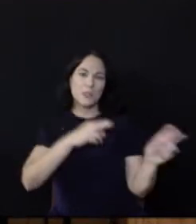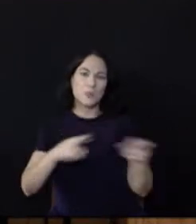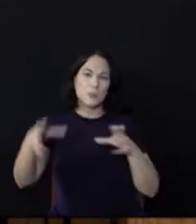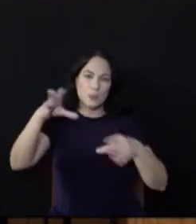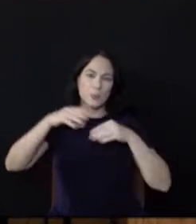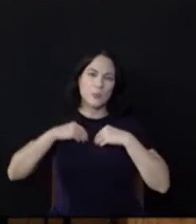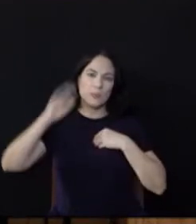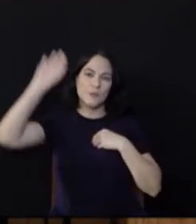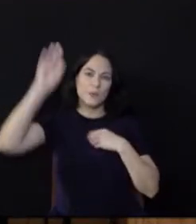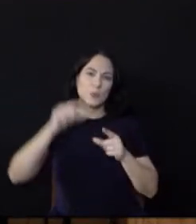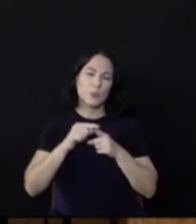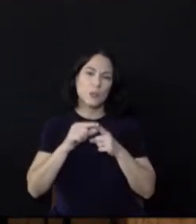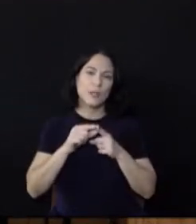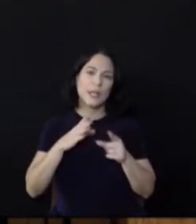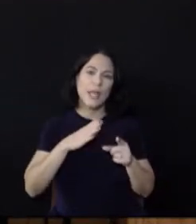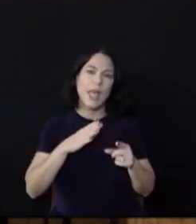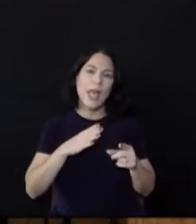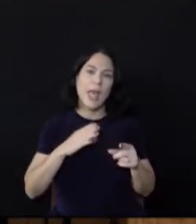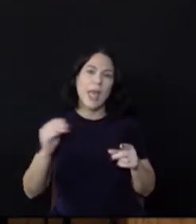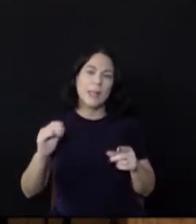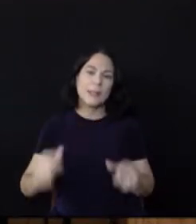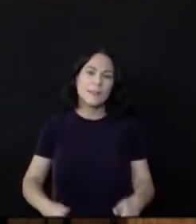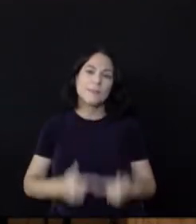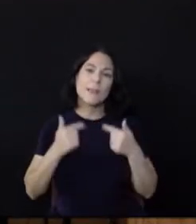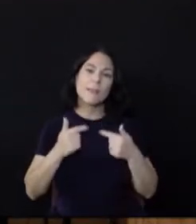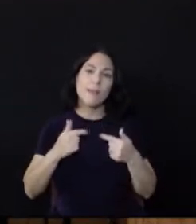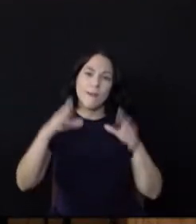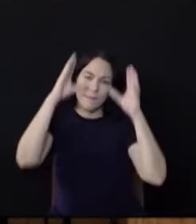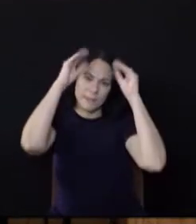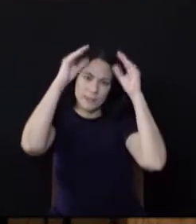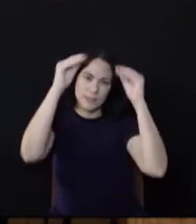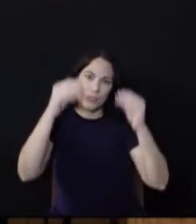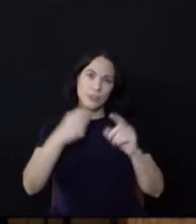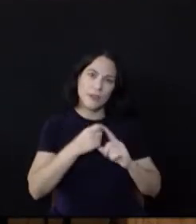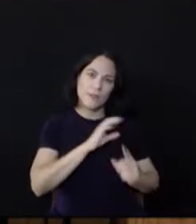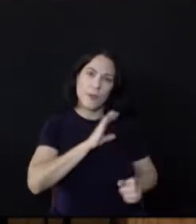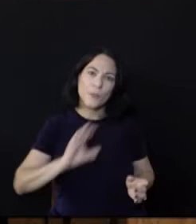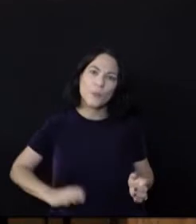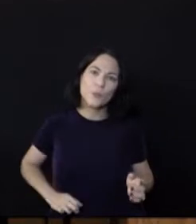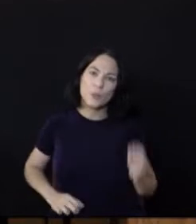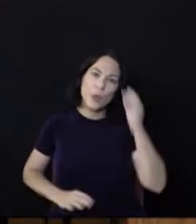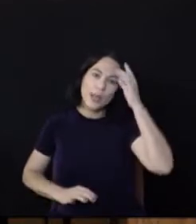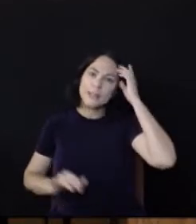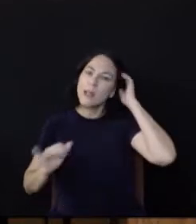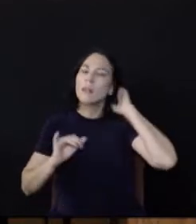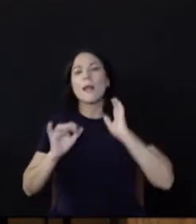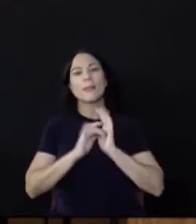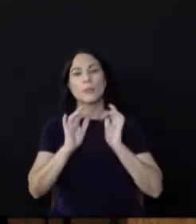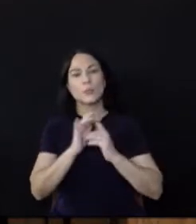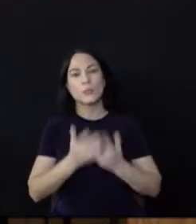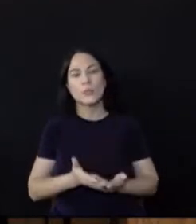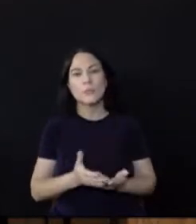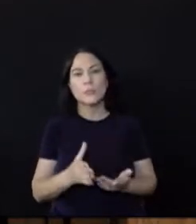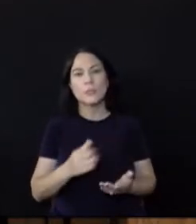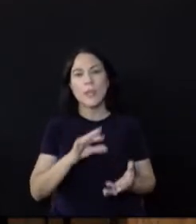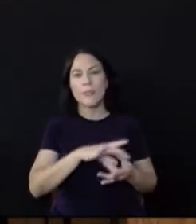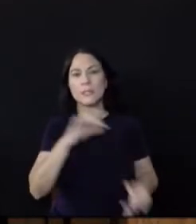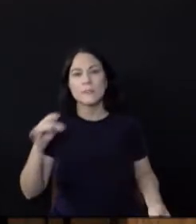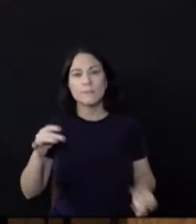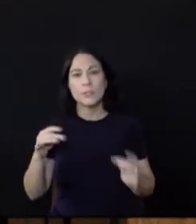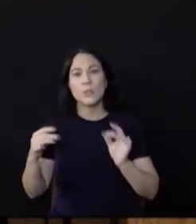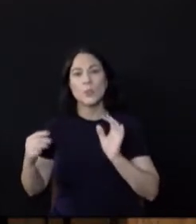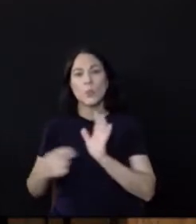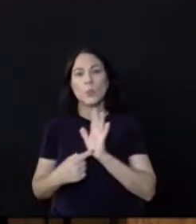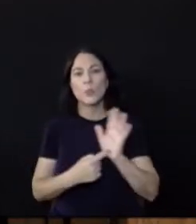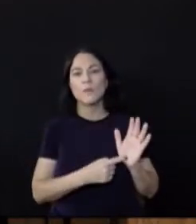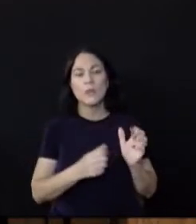word. And as the life and teaching of Christ, as the scriptures and the Spirit reveal them, as they are